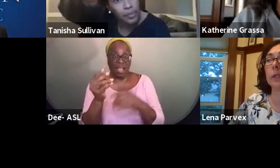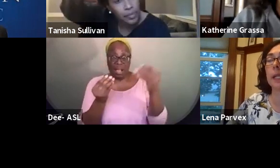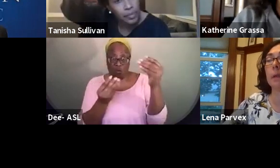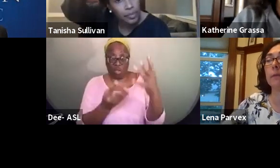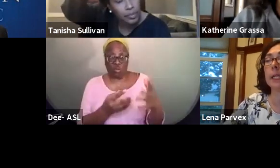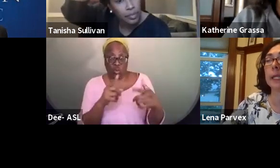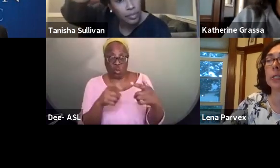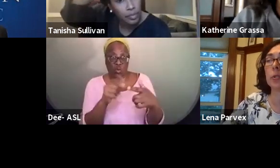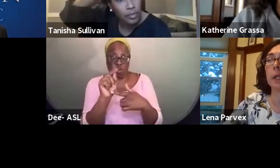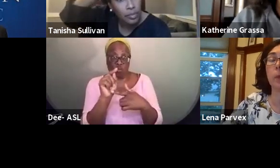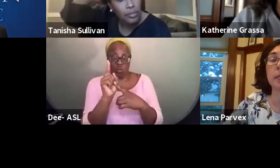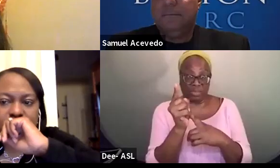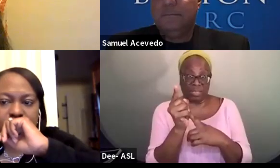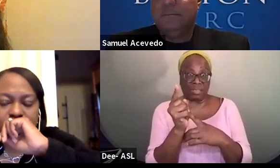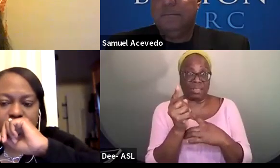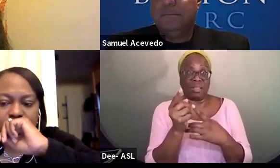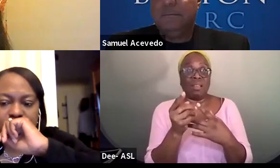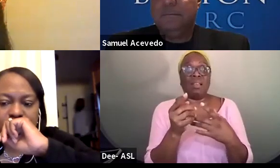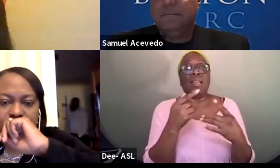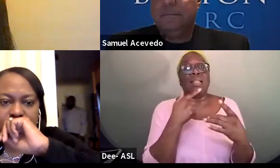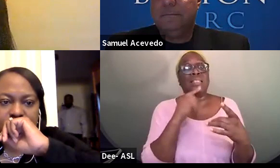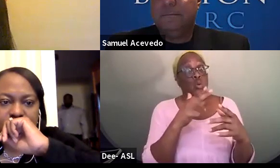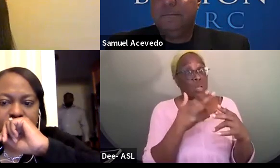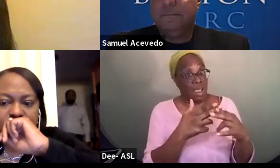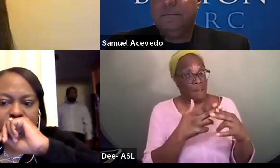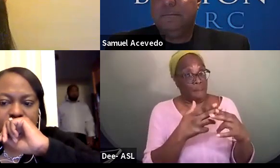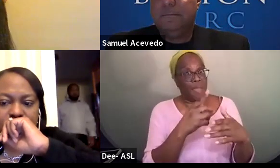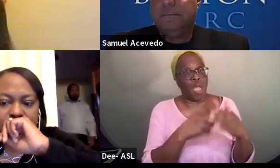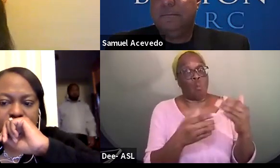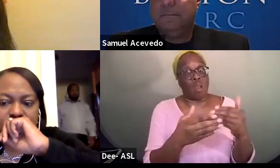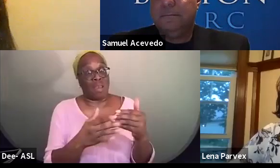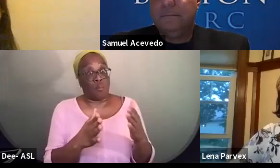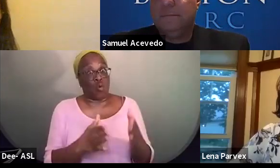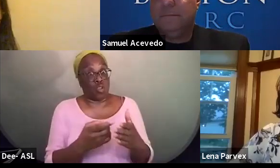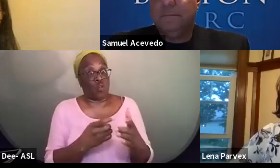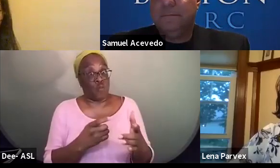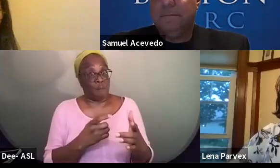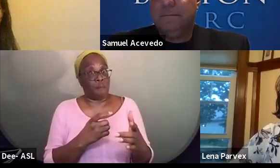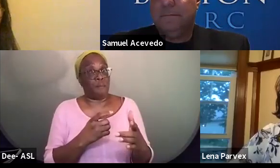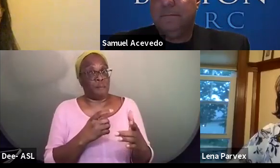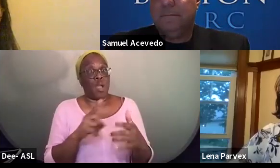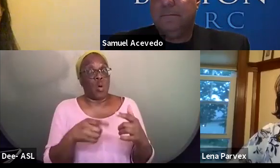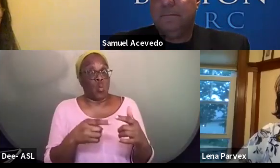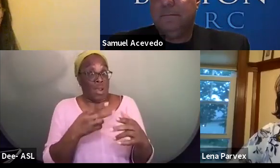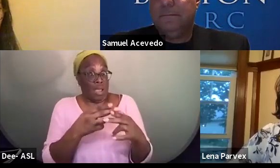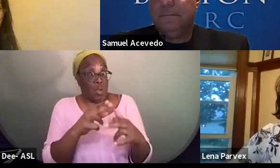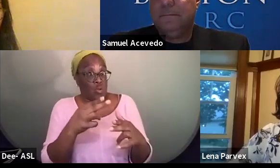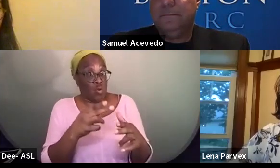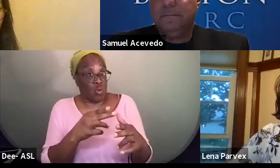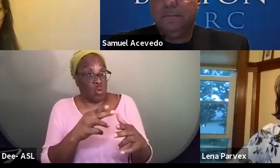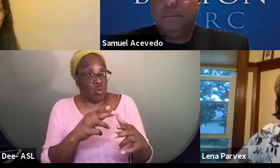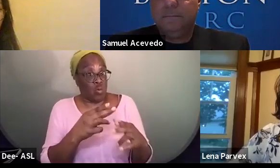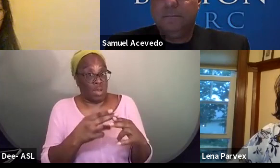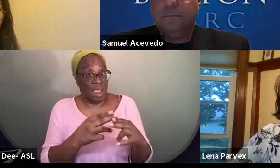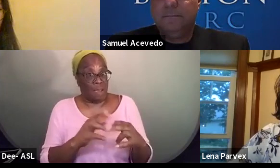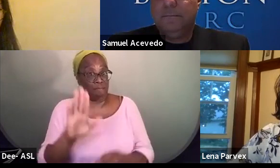state your name, affiliation, and what neighborhood you are from before you begin. When I call your name, please raise your hand virtually in Zoom. Also, make sure